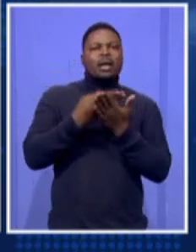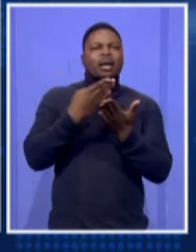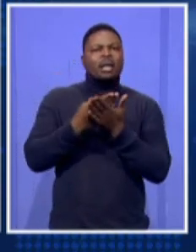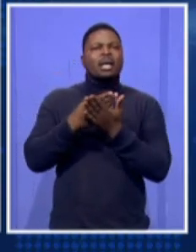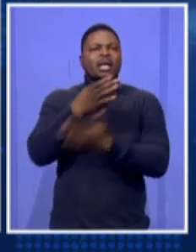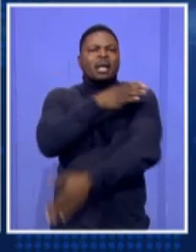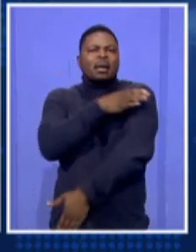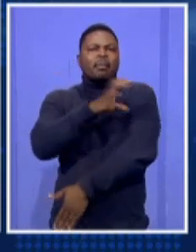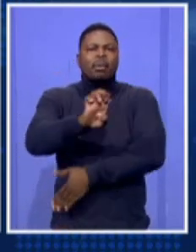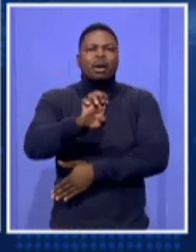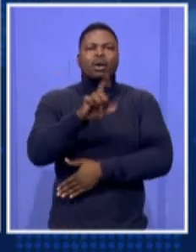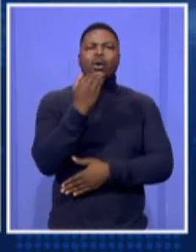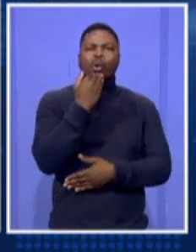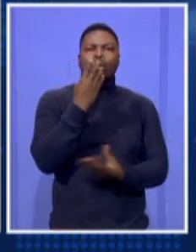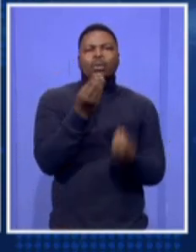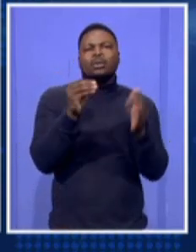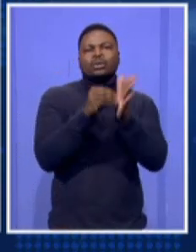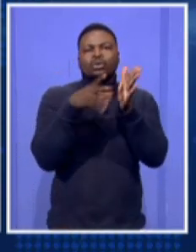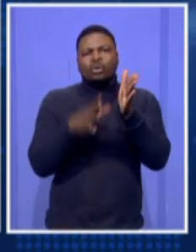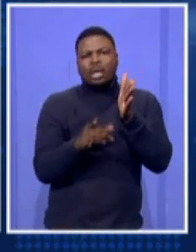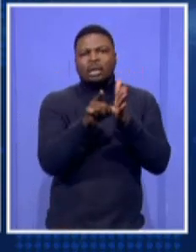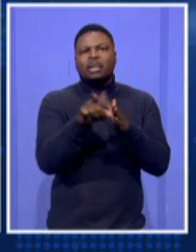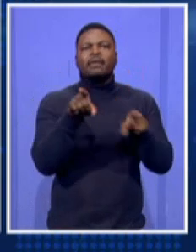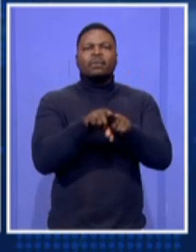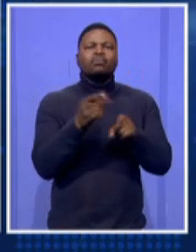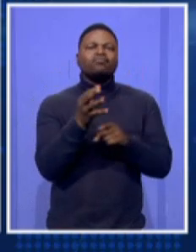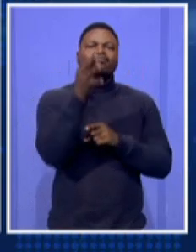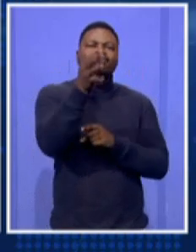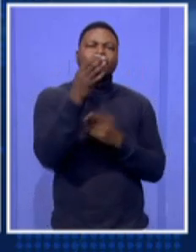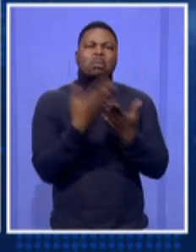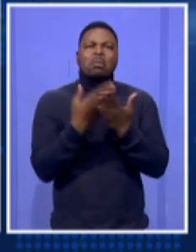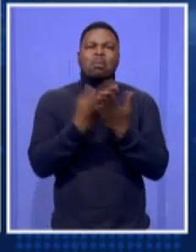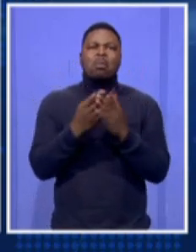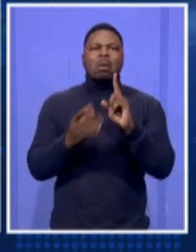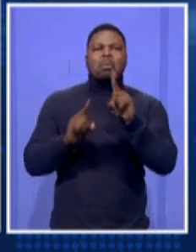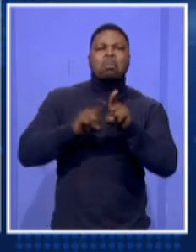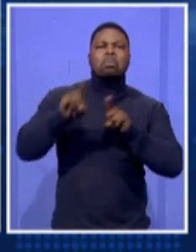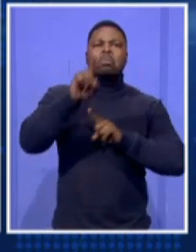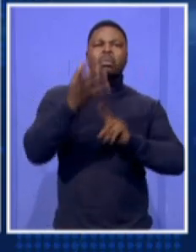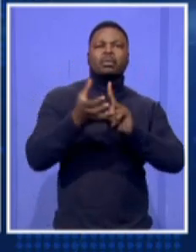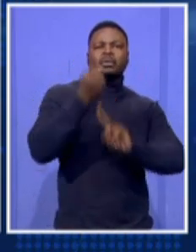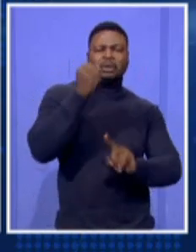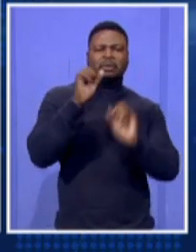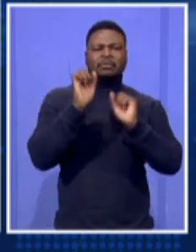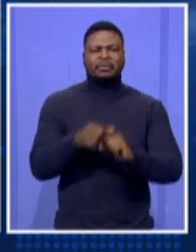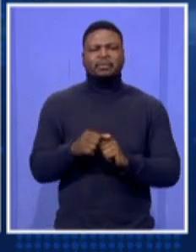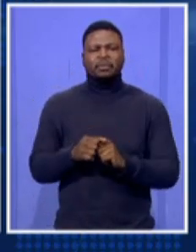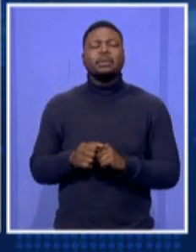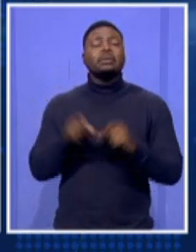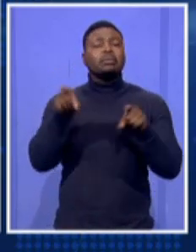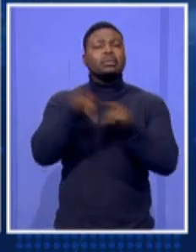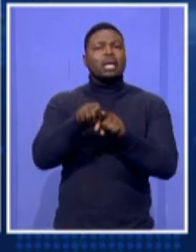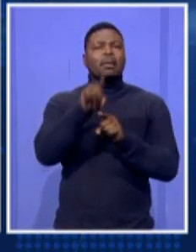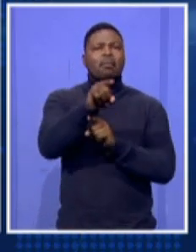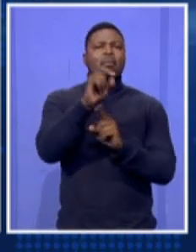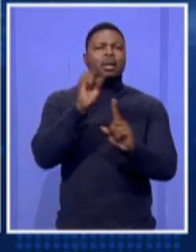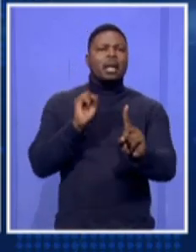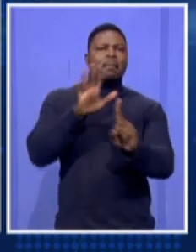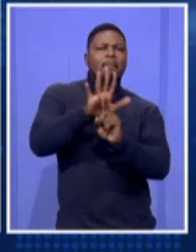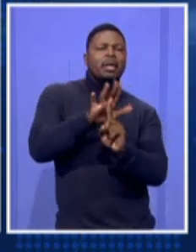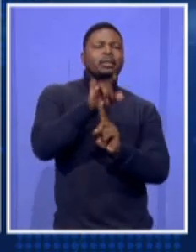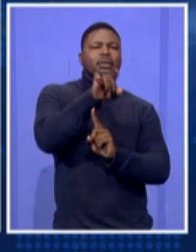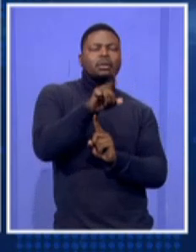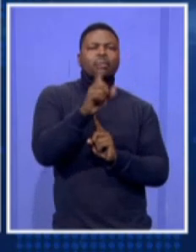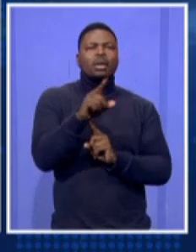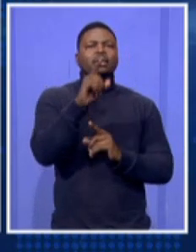learners, prepare them for the future. And when you bring in new subject, obviously it impacts on the current subjects in the